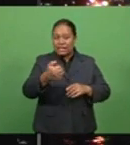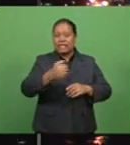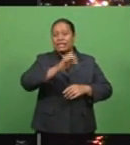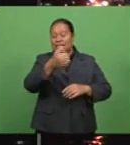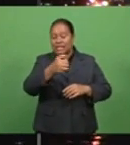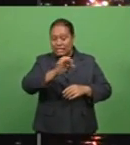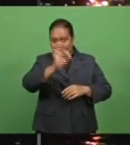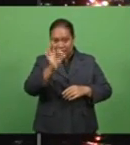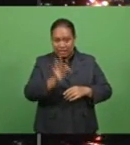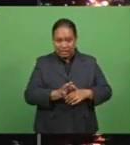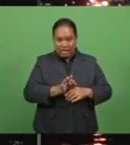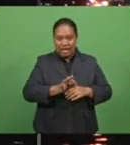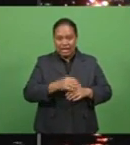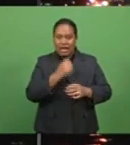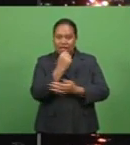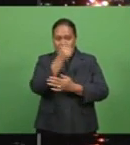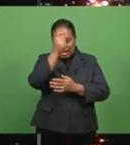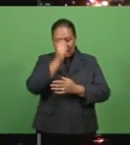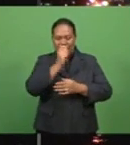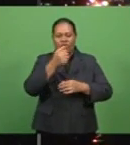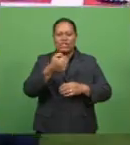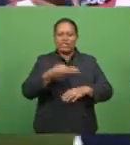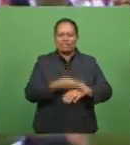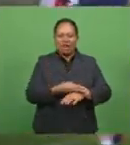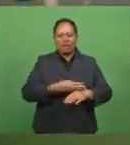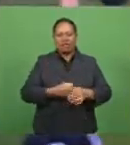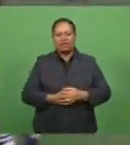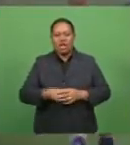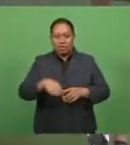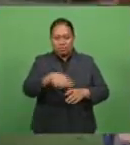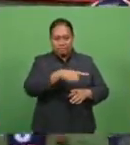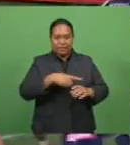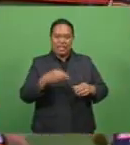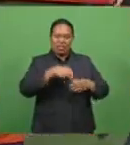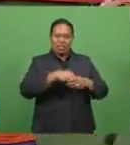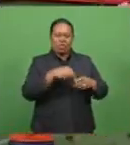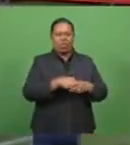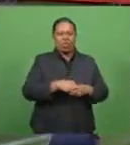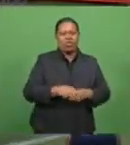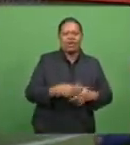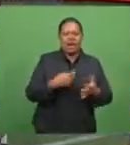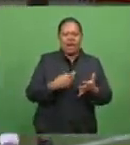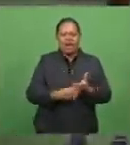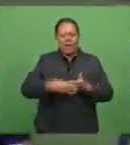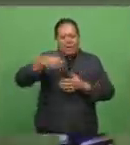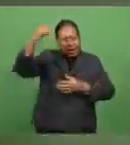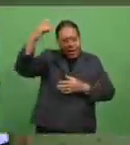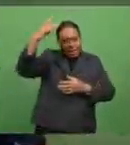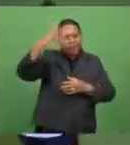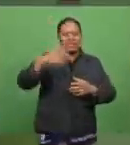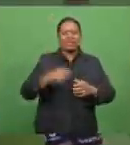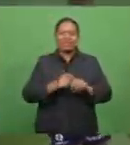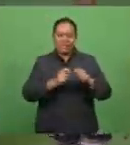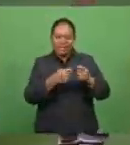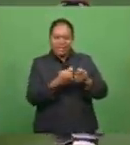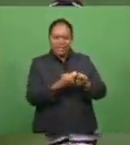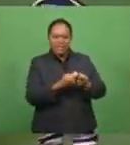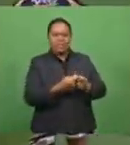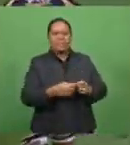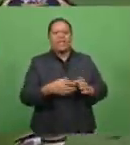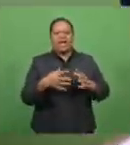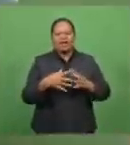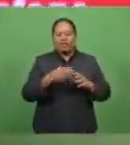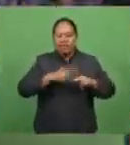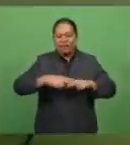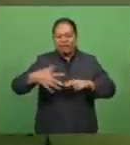pay cut for the next 6 months. These players include Rebels winger Marika Koroimbete, scrum half Frank